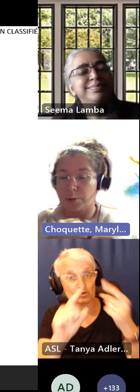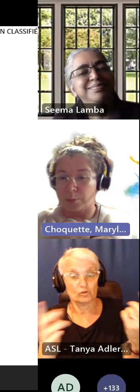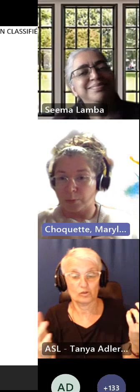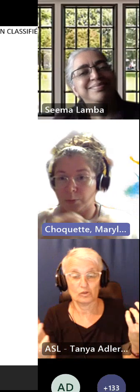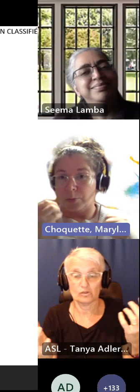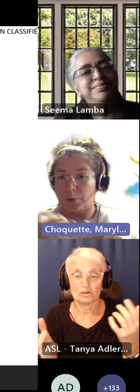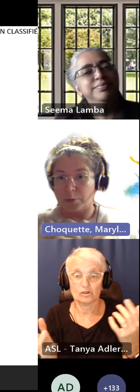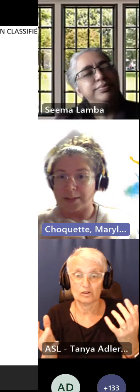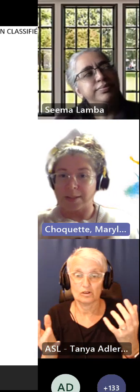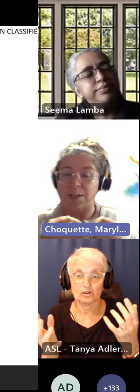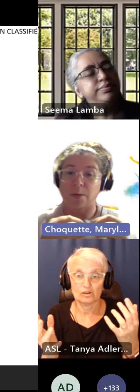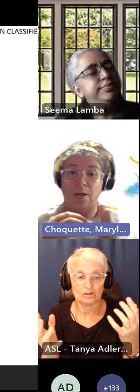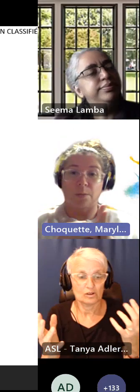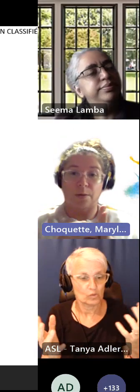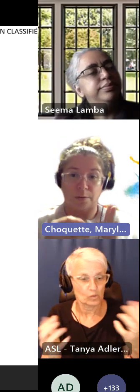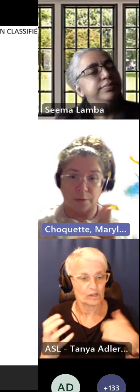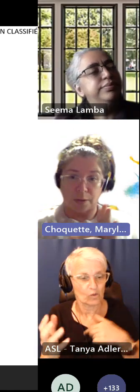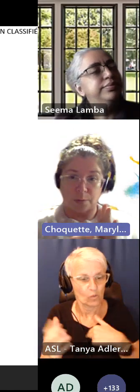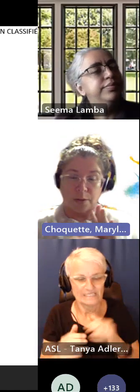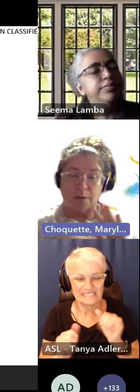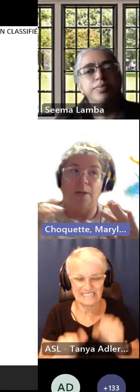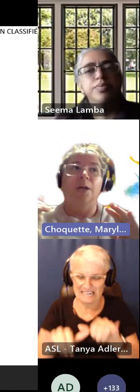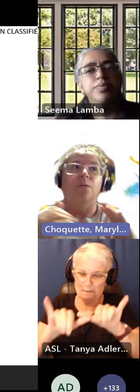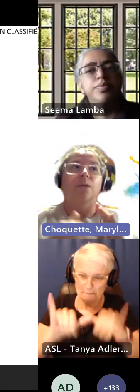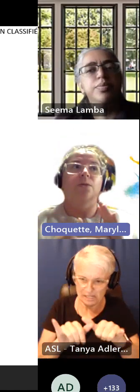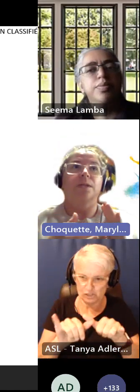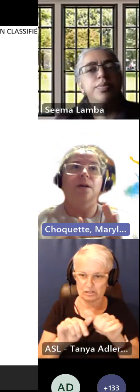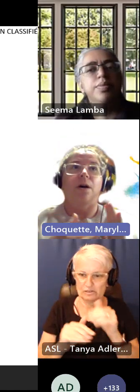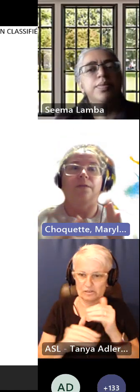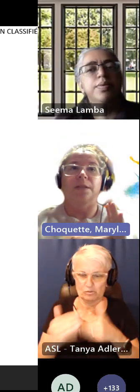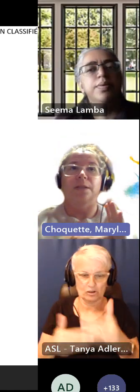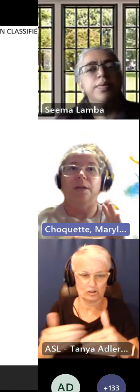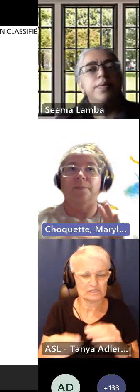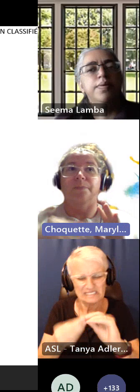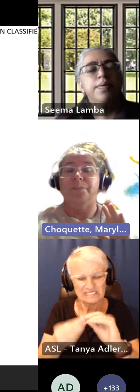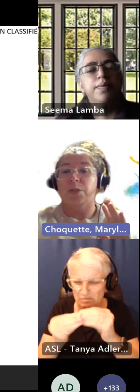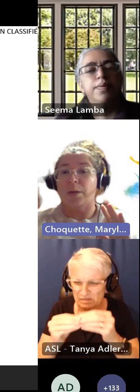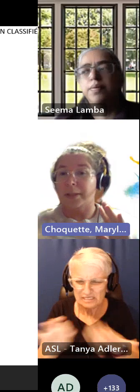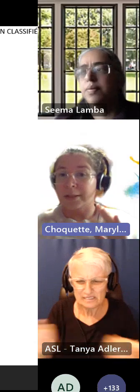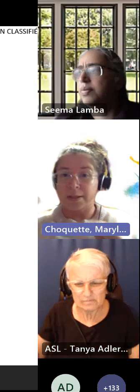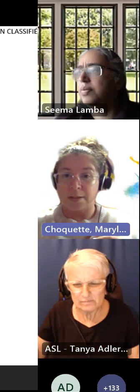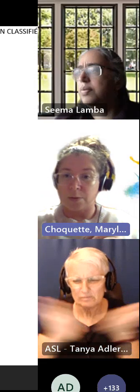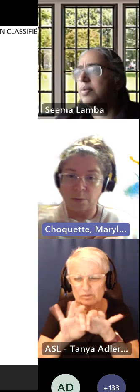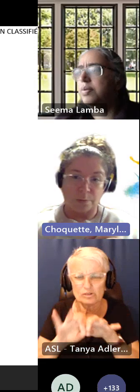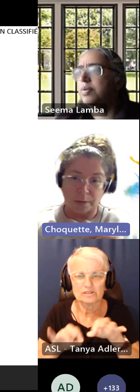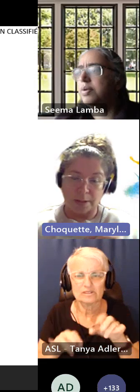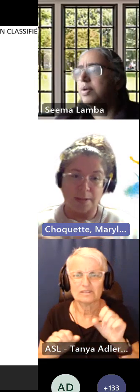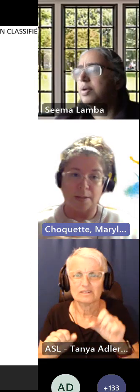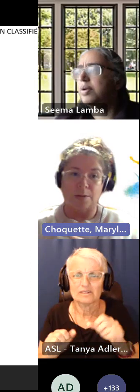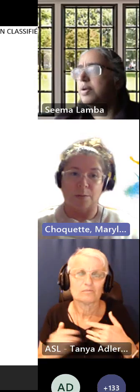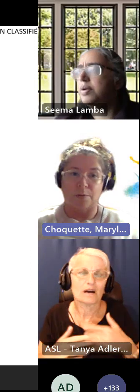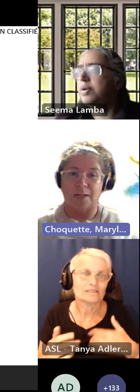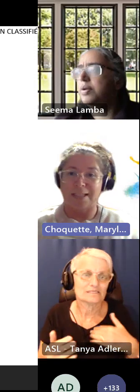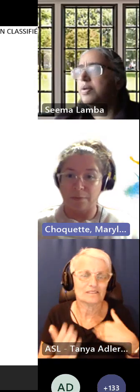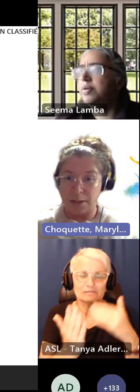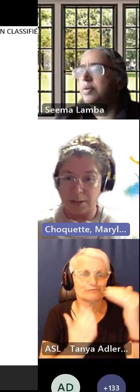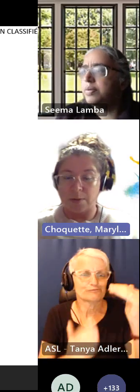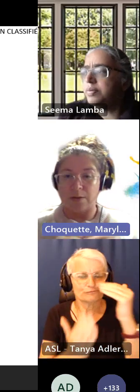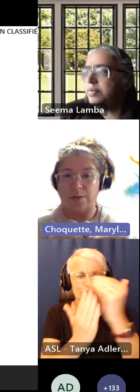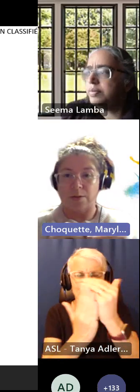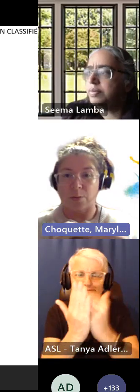towards measurable progress. That's why numbers are very important. We do see often shopping lists or grocery lists in terms